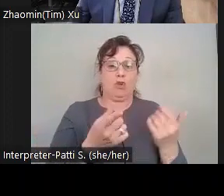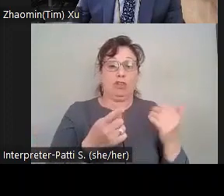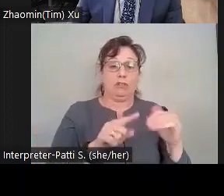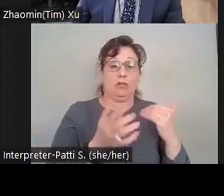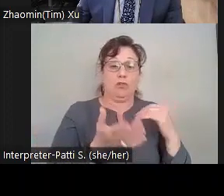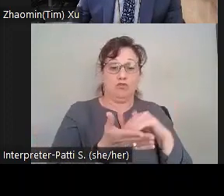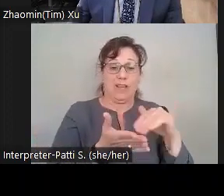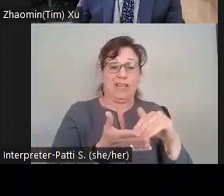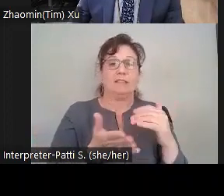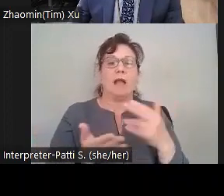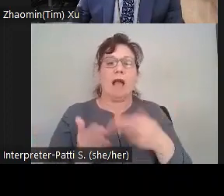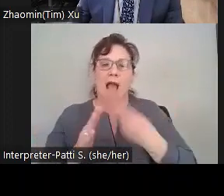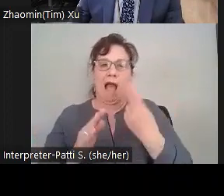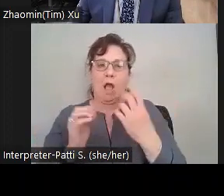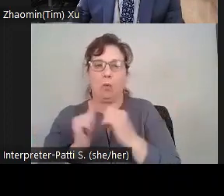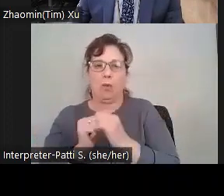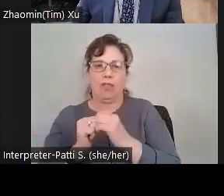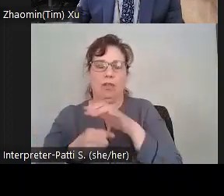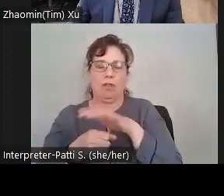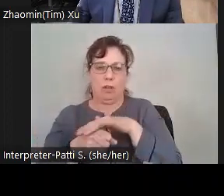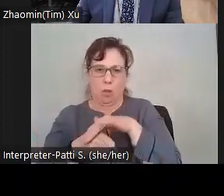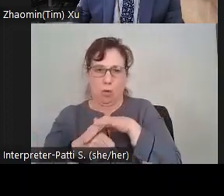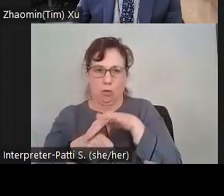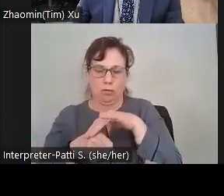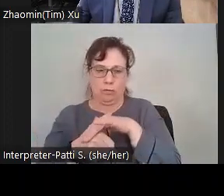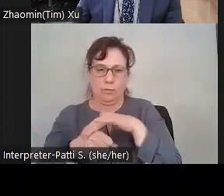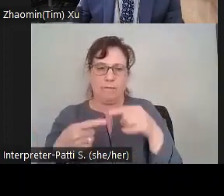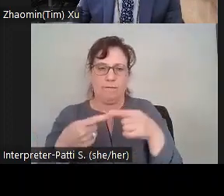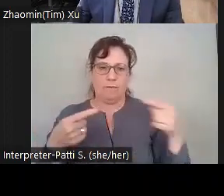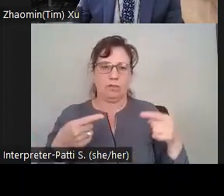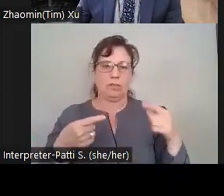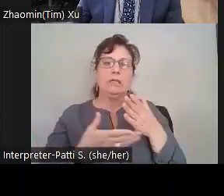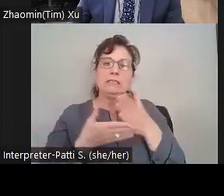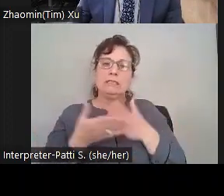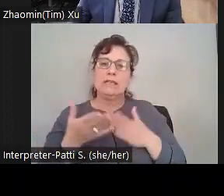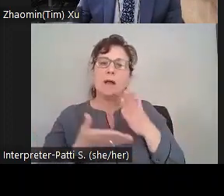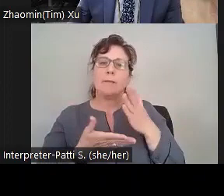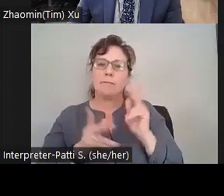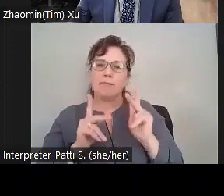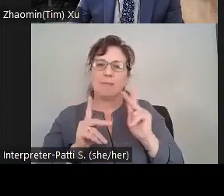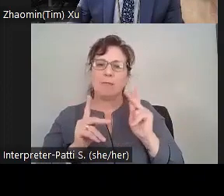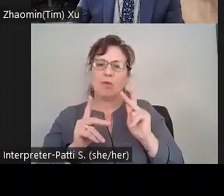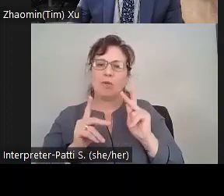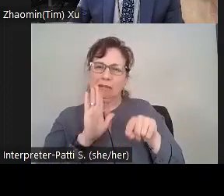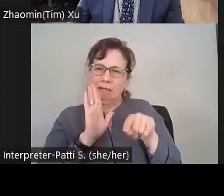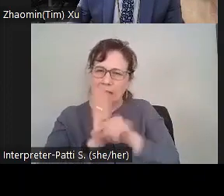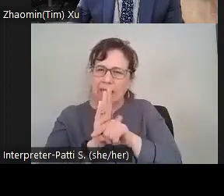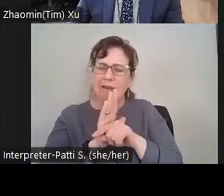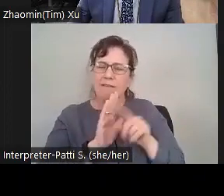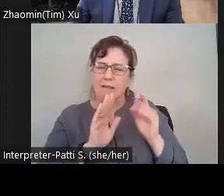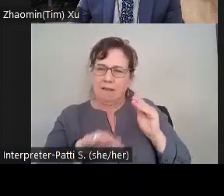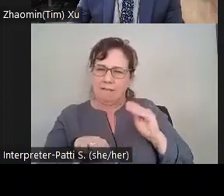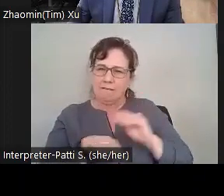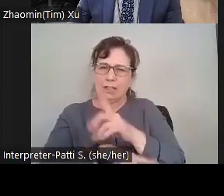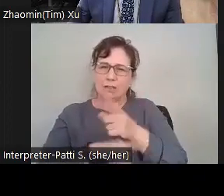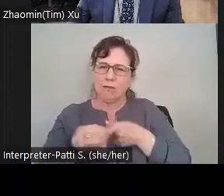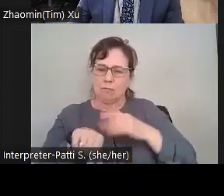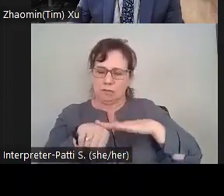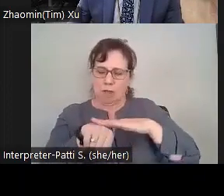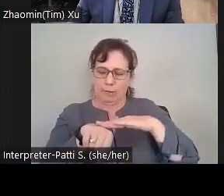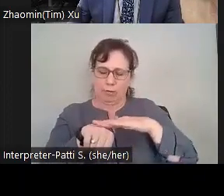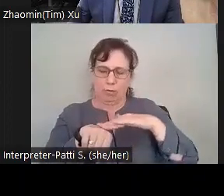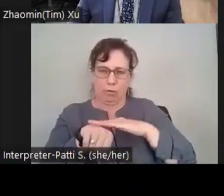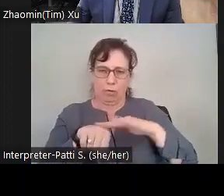local ablation. And the other problem with topicals is that some patients can get really, really bad skin side effects from the topicals that actually makes it so that we